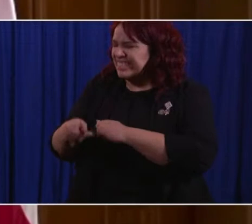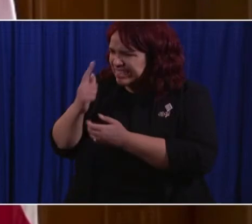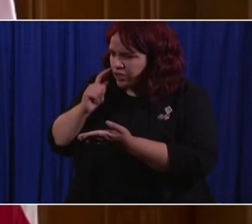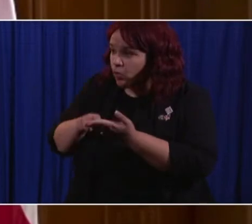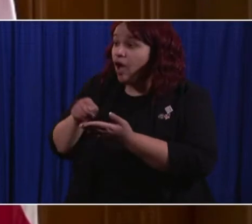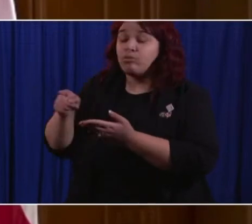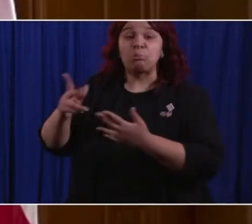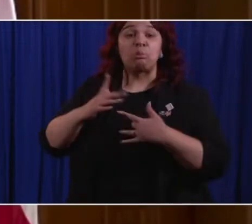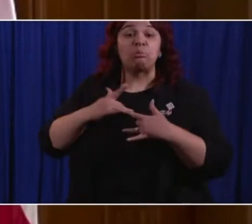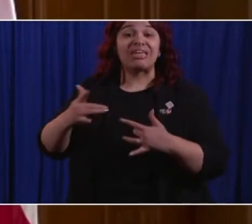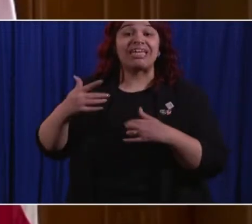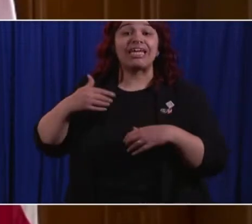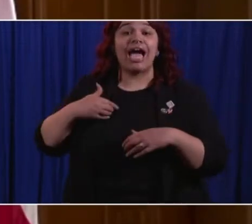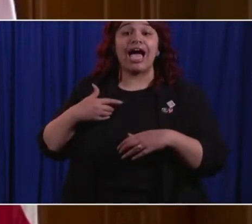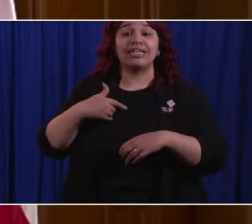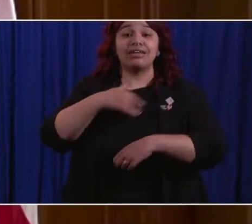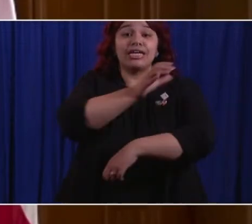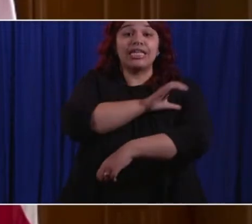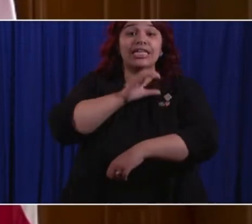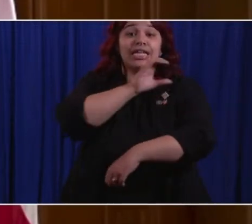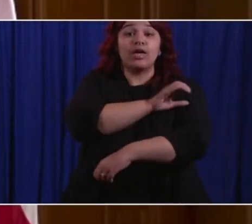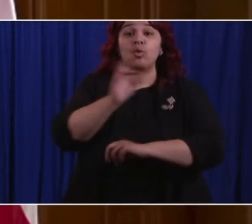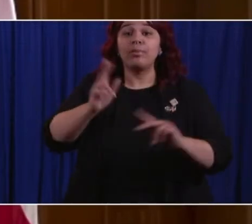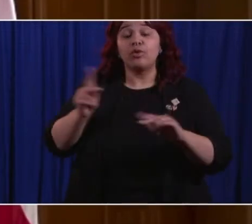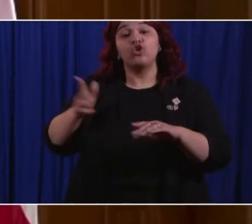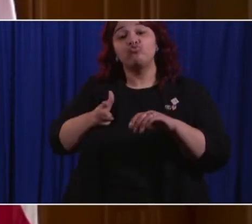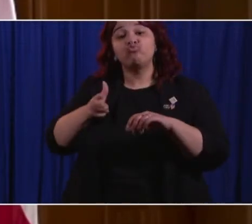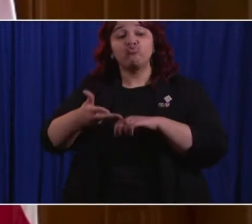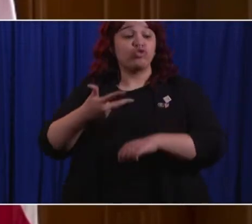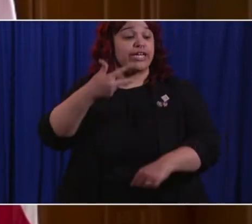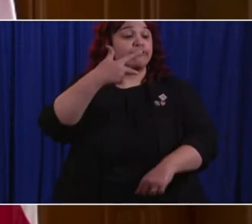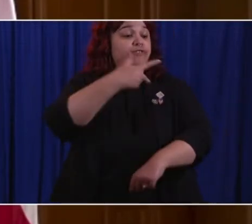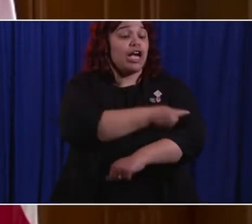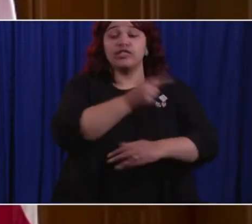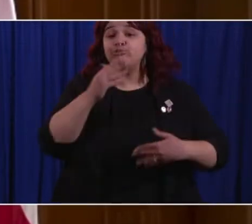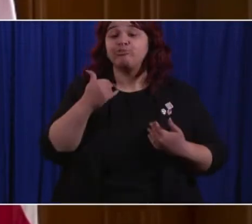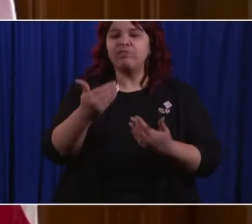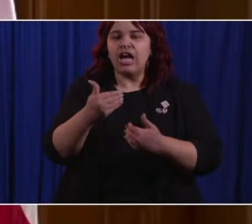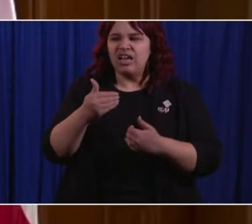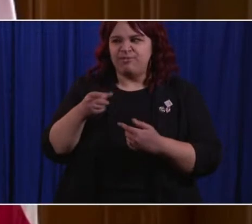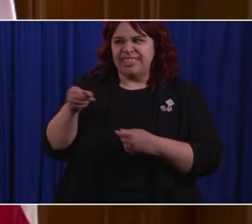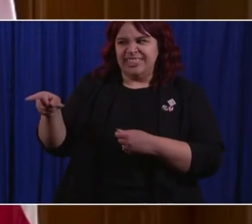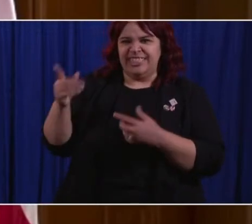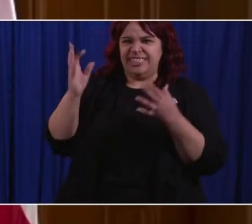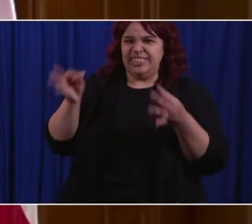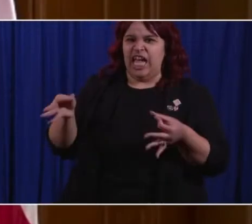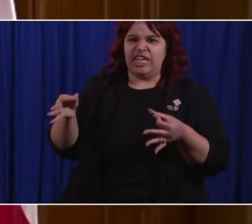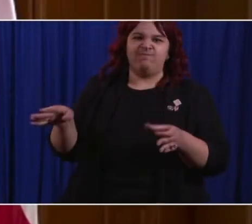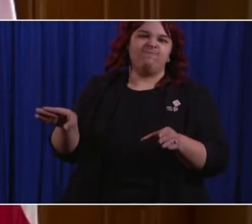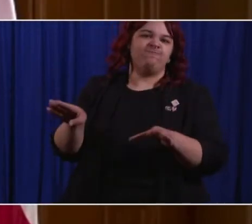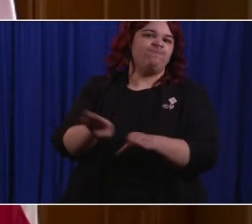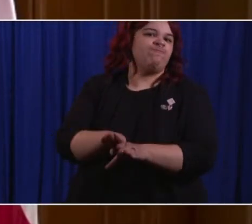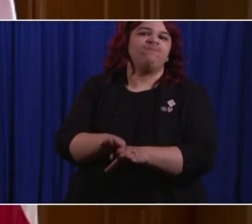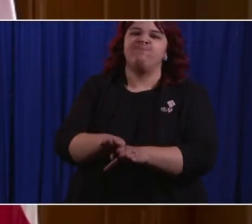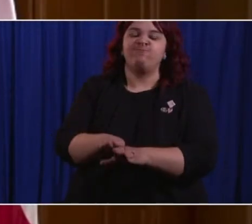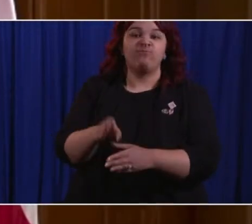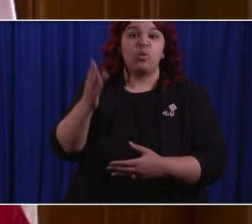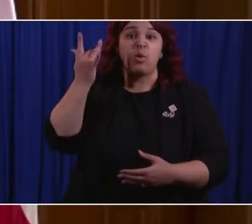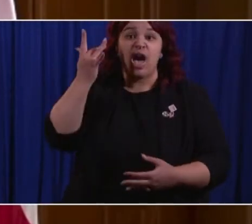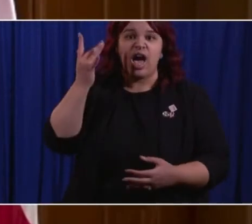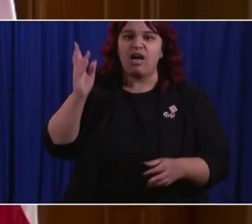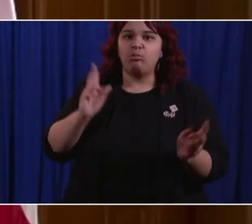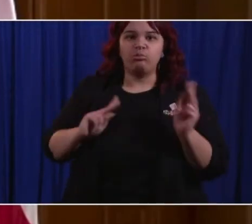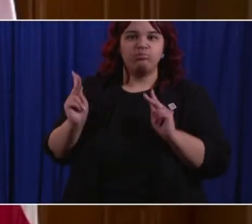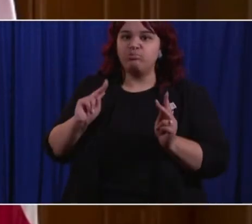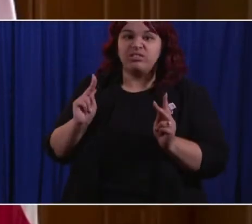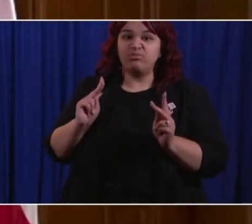this point as we look toward, trying to get to herd immunity at some point? I think that county's got about 24% of the